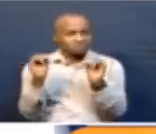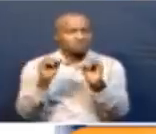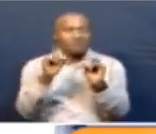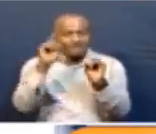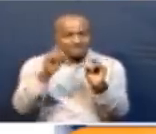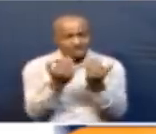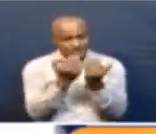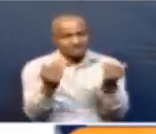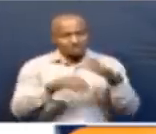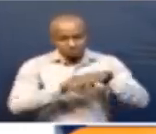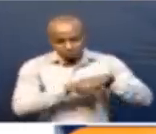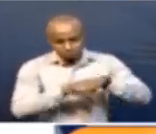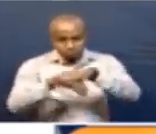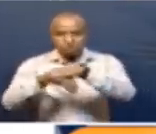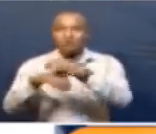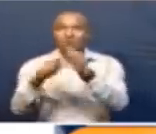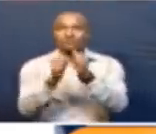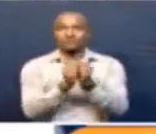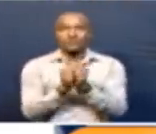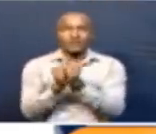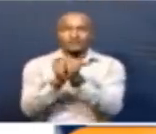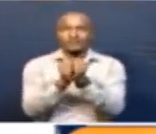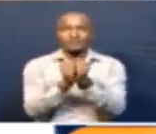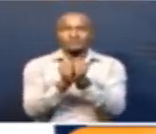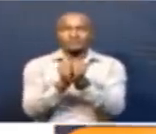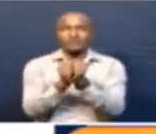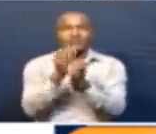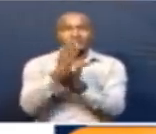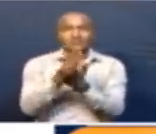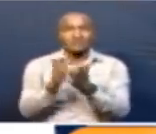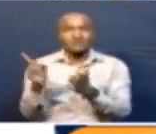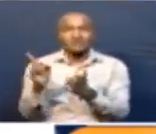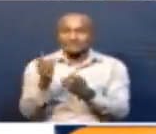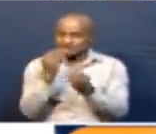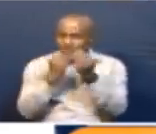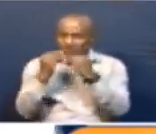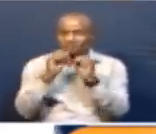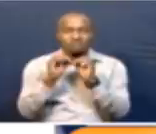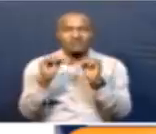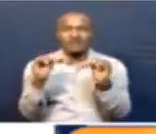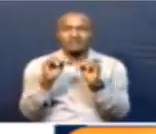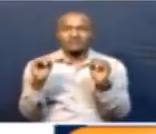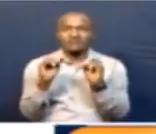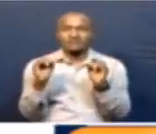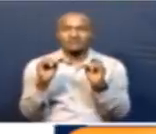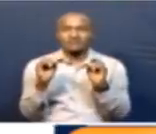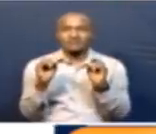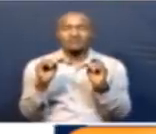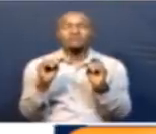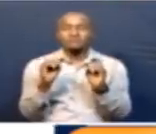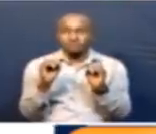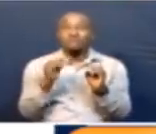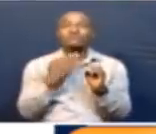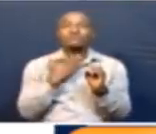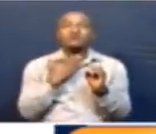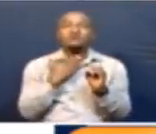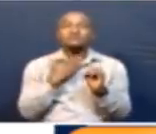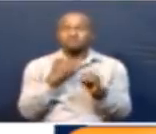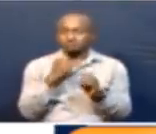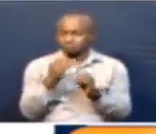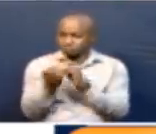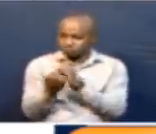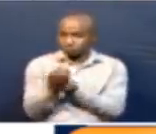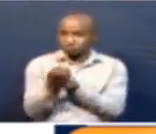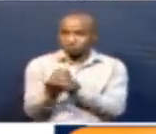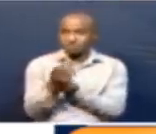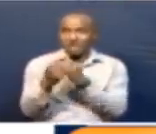school. Right now we've just heard that these students, some of them have not even eaten the entire day. But just to take you through the